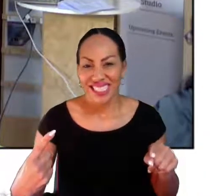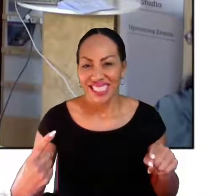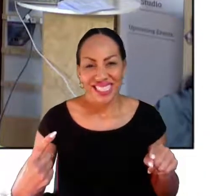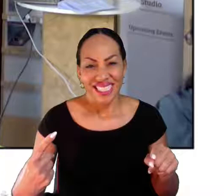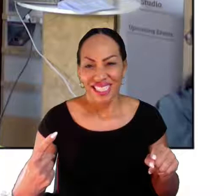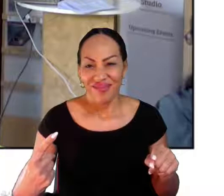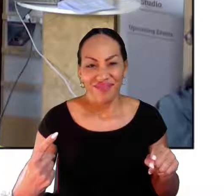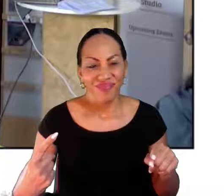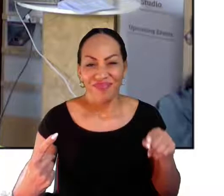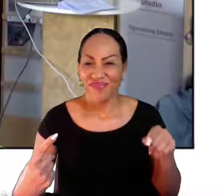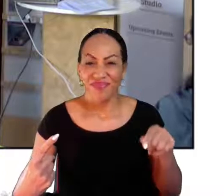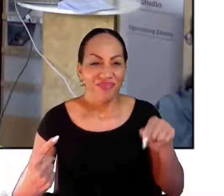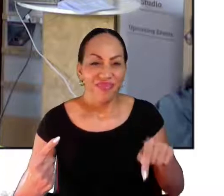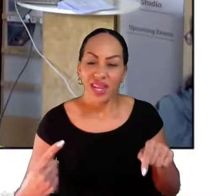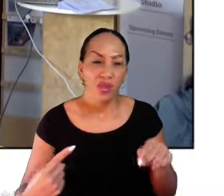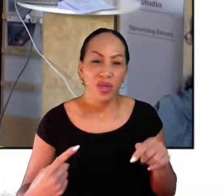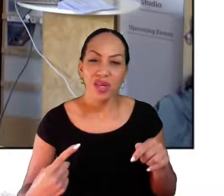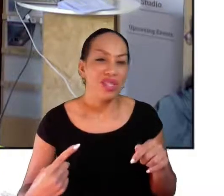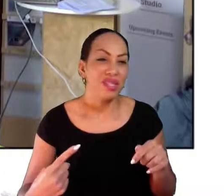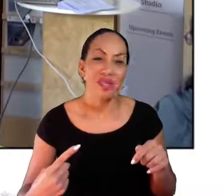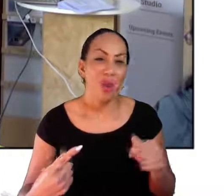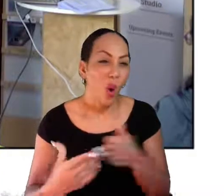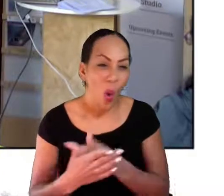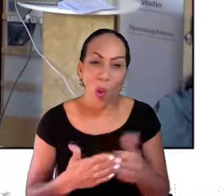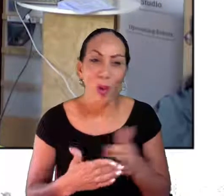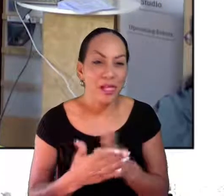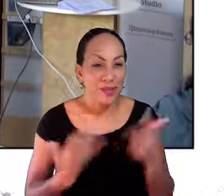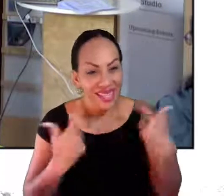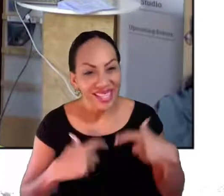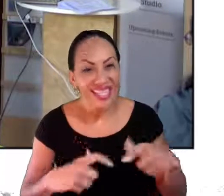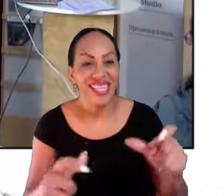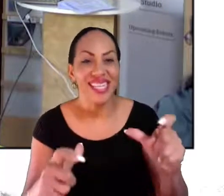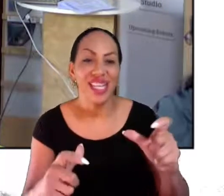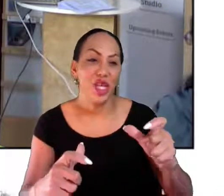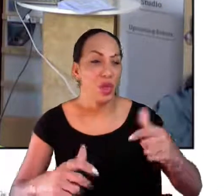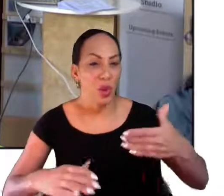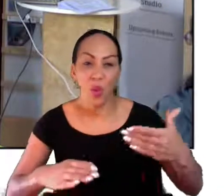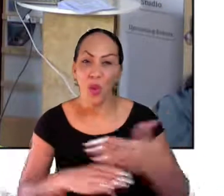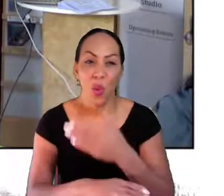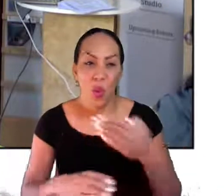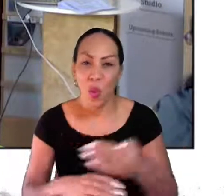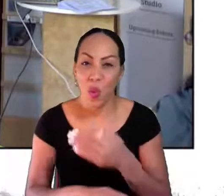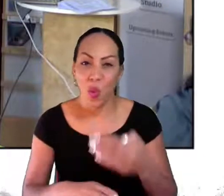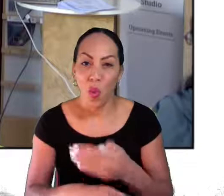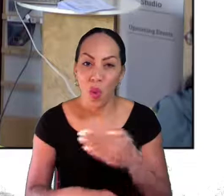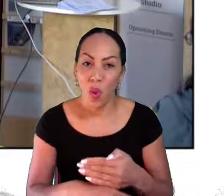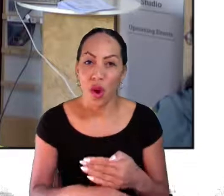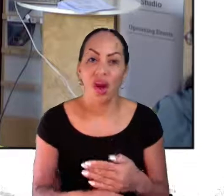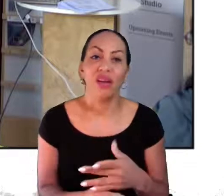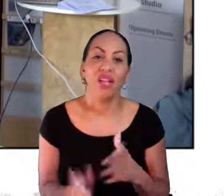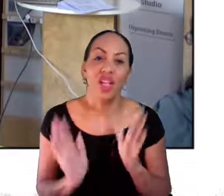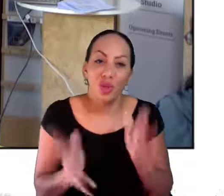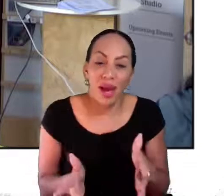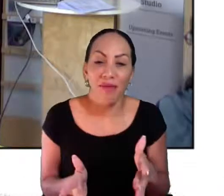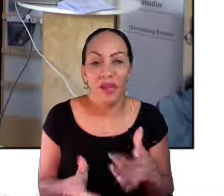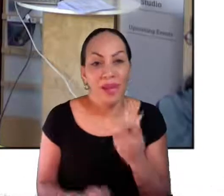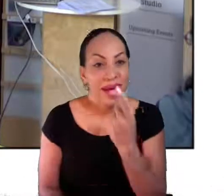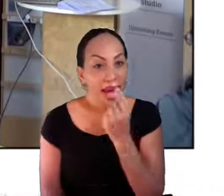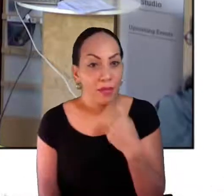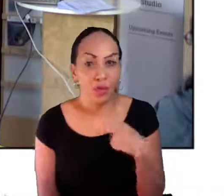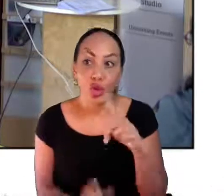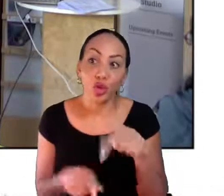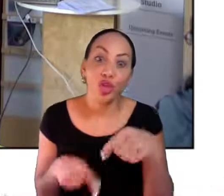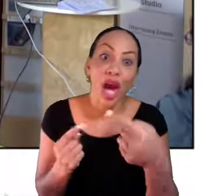these opportunities are developed without necessarily really defined outputs and outcomes and kind of being able to point at stuff, but the opportunity to have a think. But